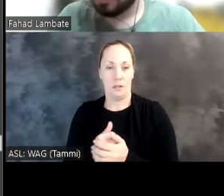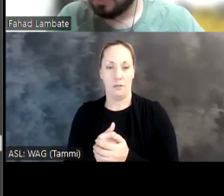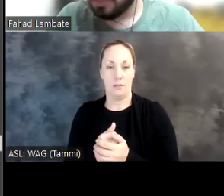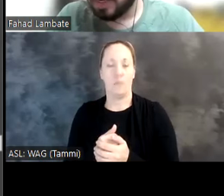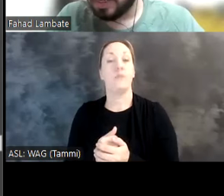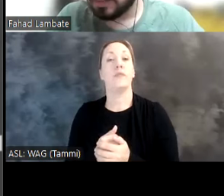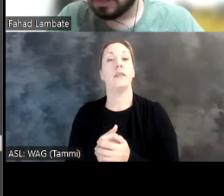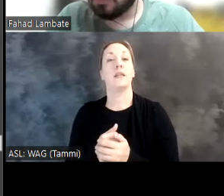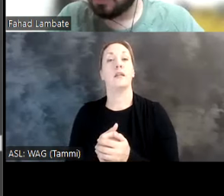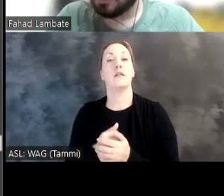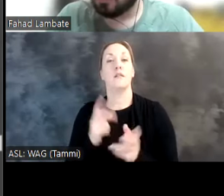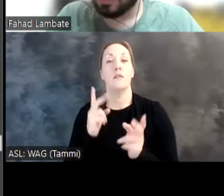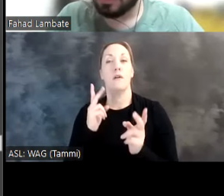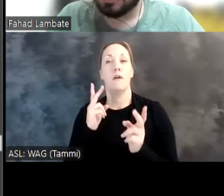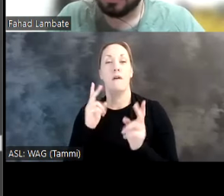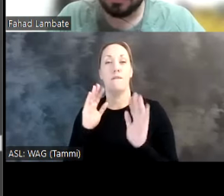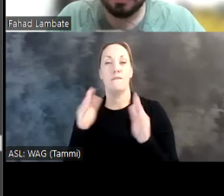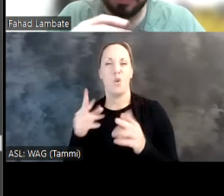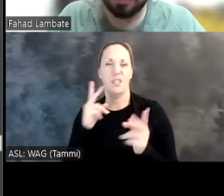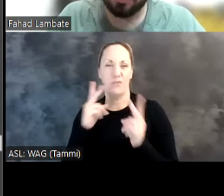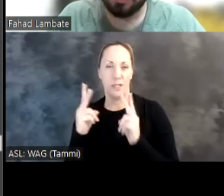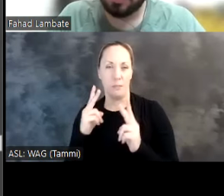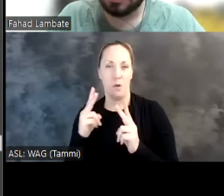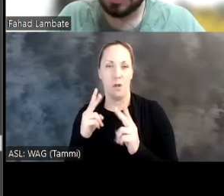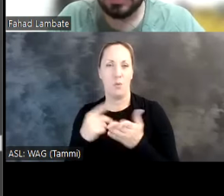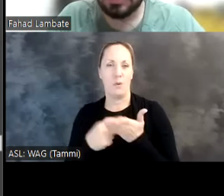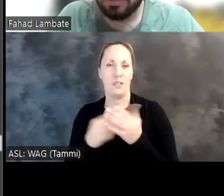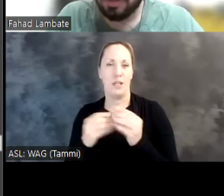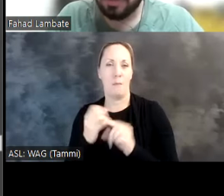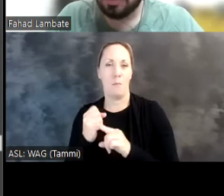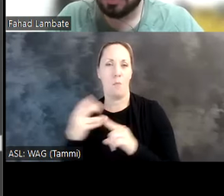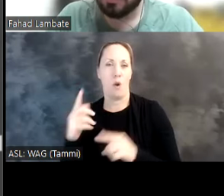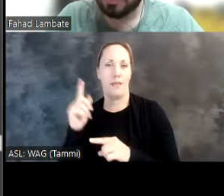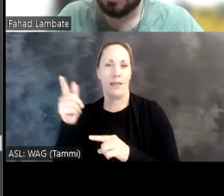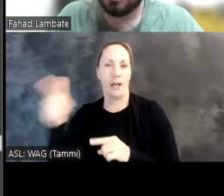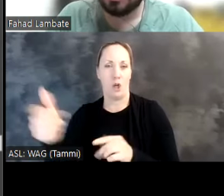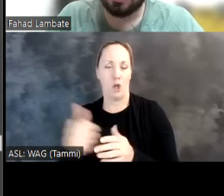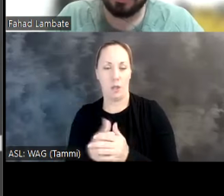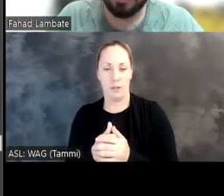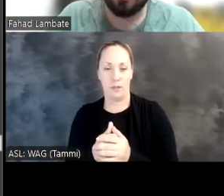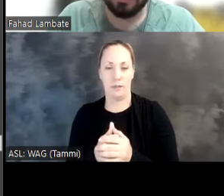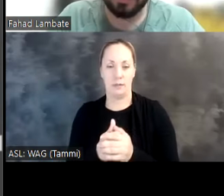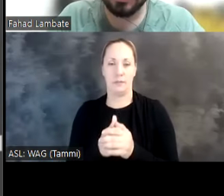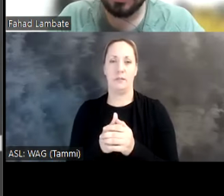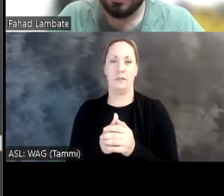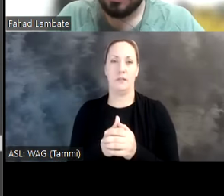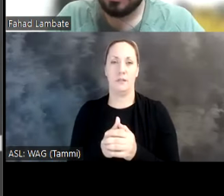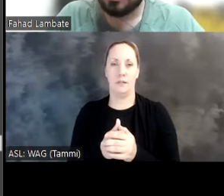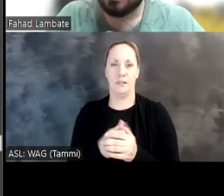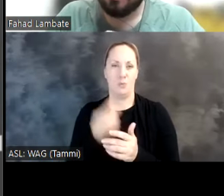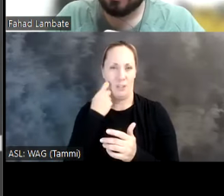Focus visible, as I said, we'll come to that later on because that's a newly introduced one a couple of years back.